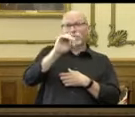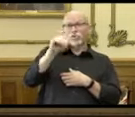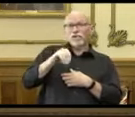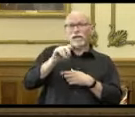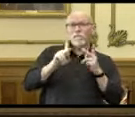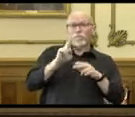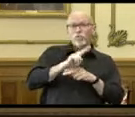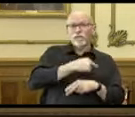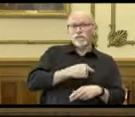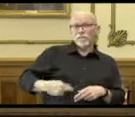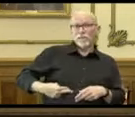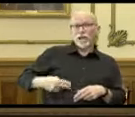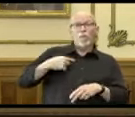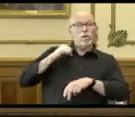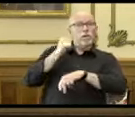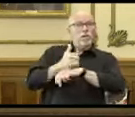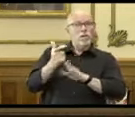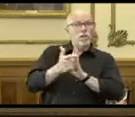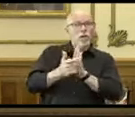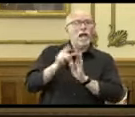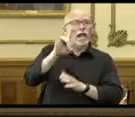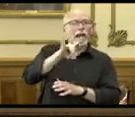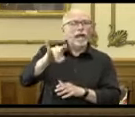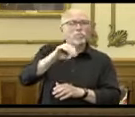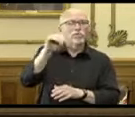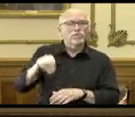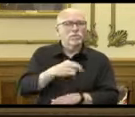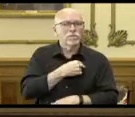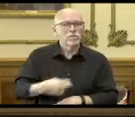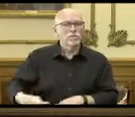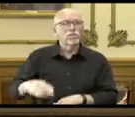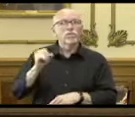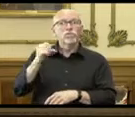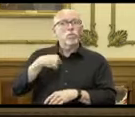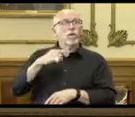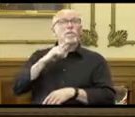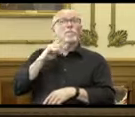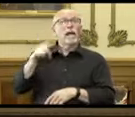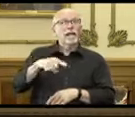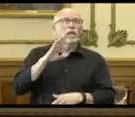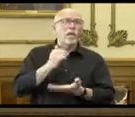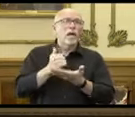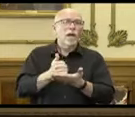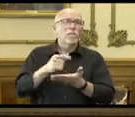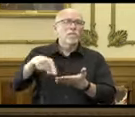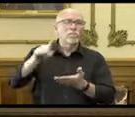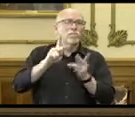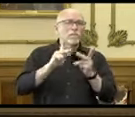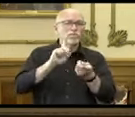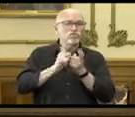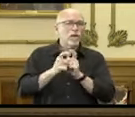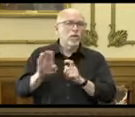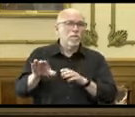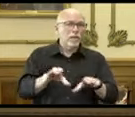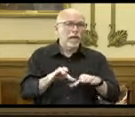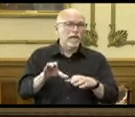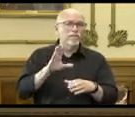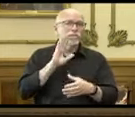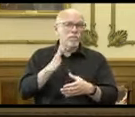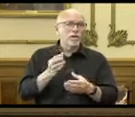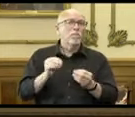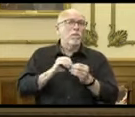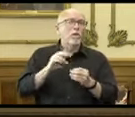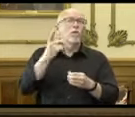88%. And so the mandate, we believe, will help to change behavior for those who might be on the fence and help